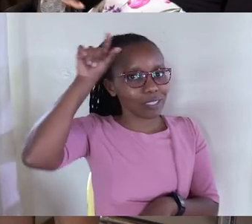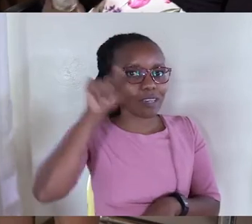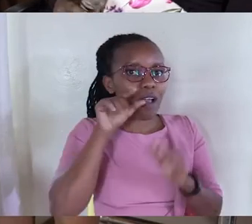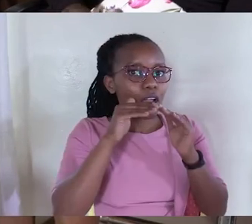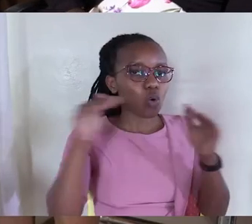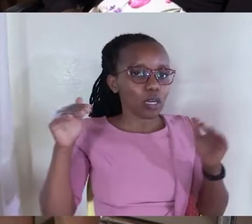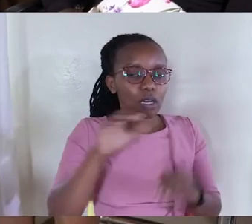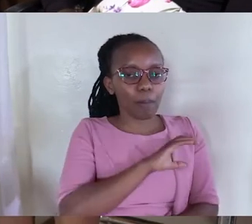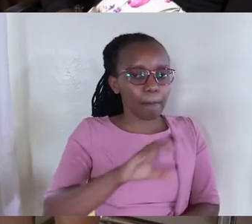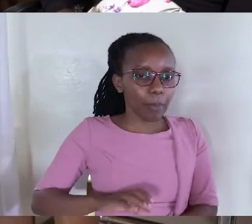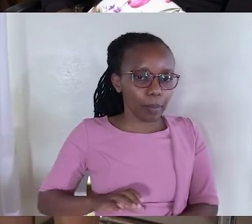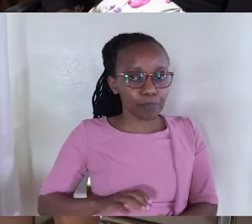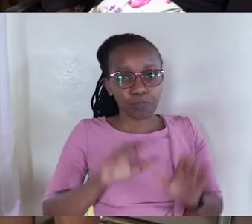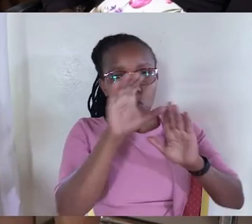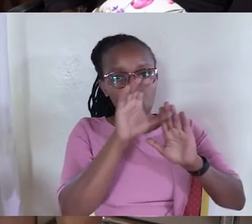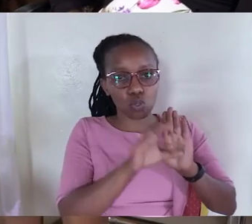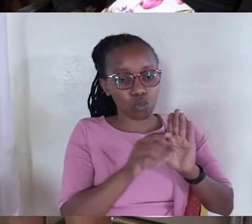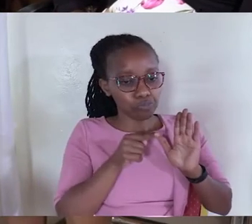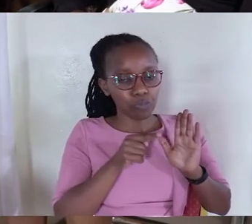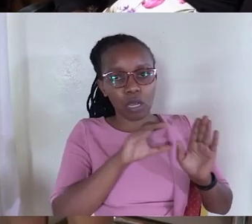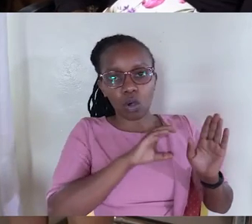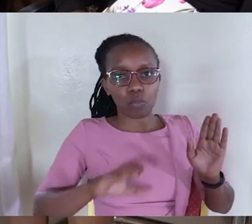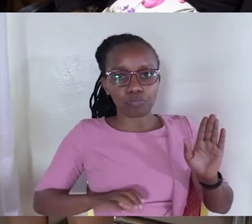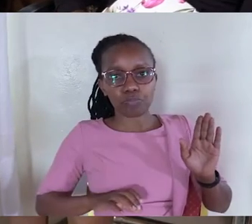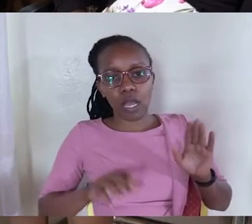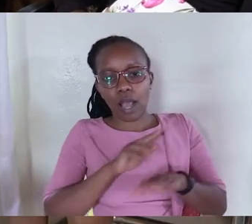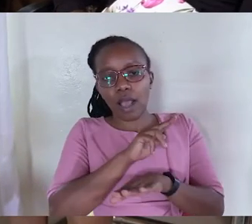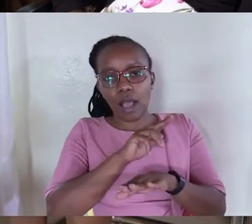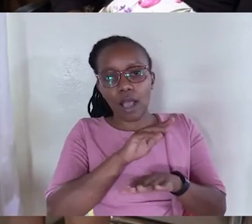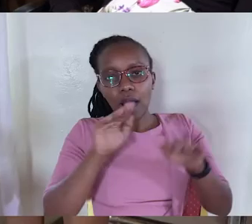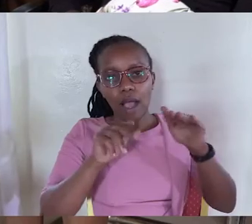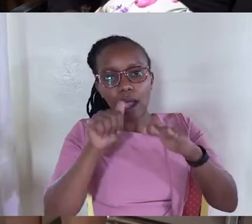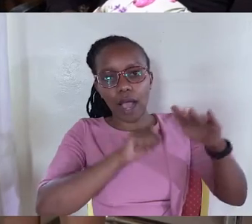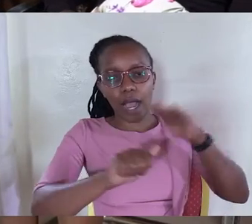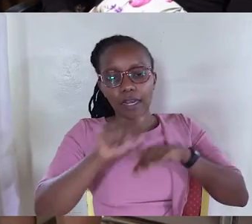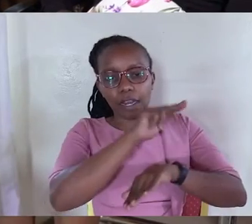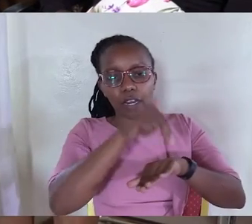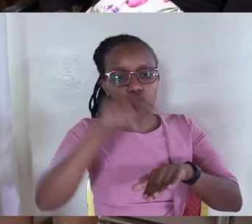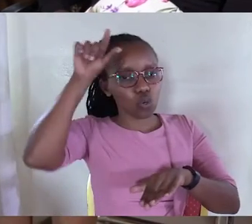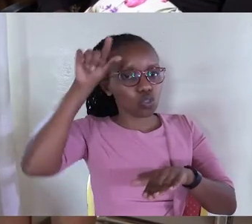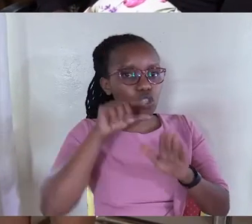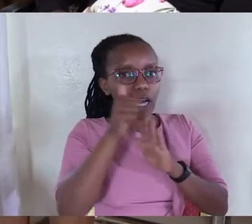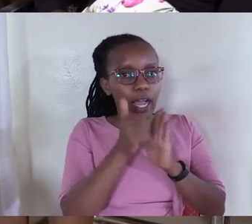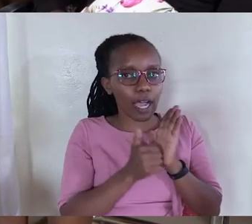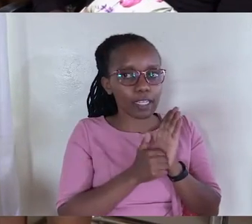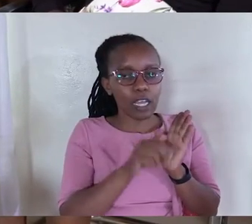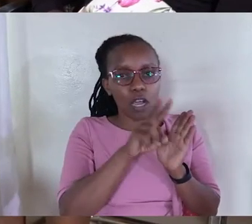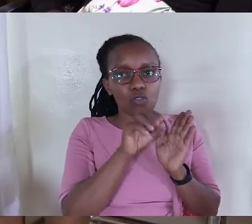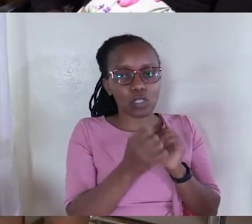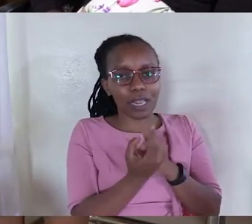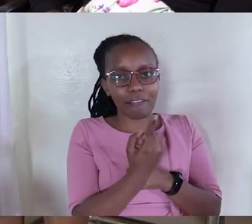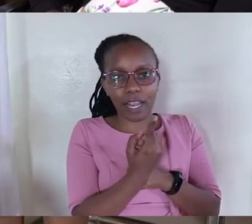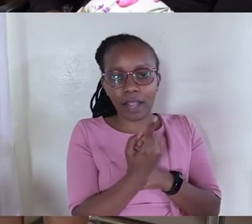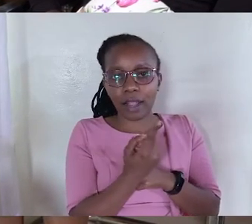is a constitutional commission established under the National Gender Act of